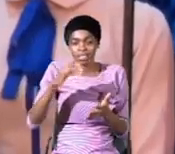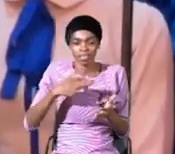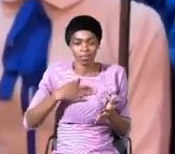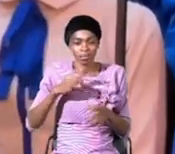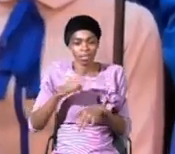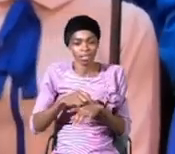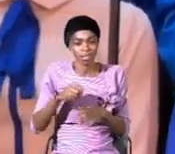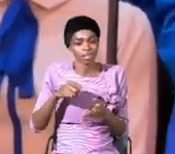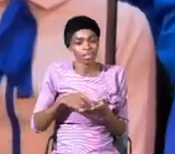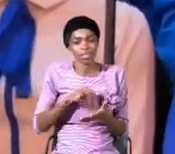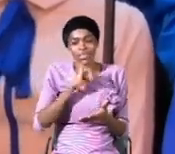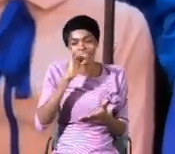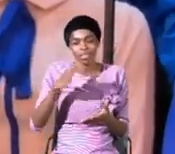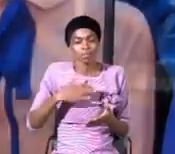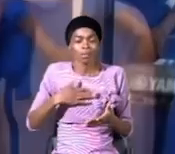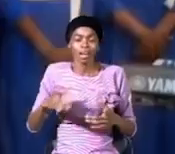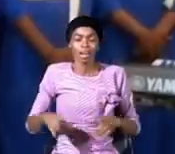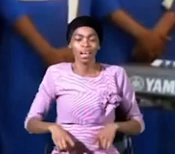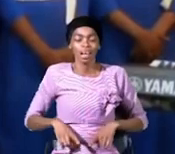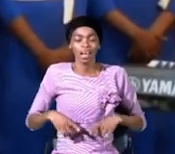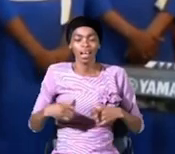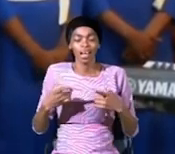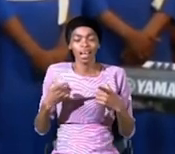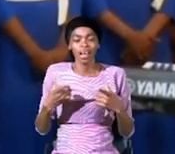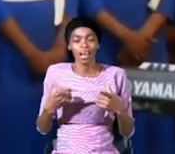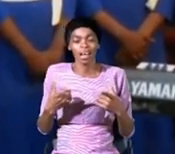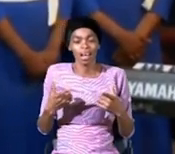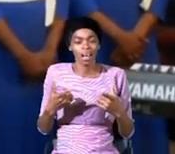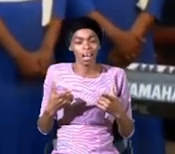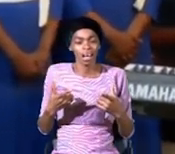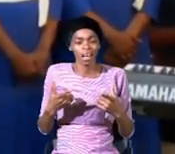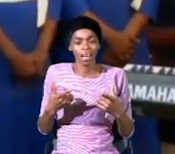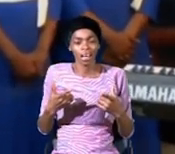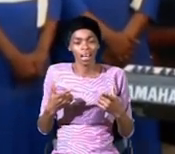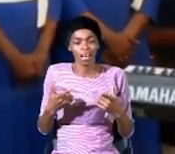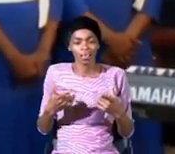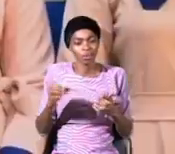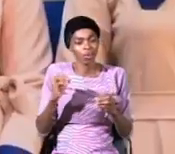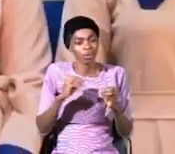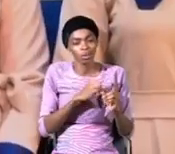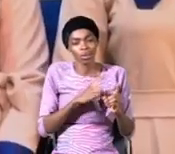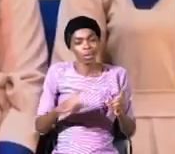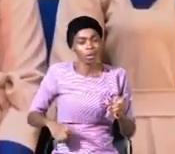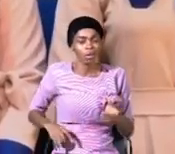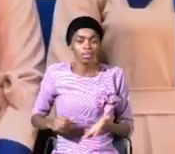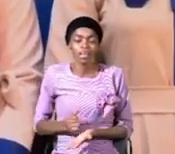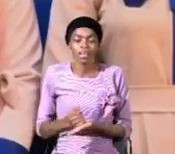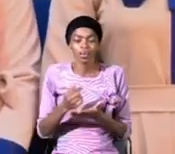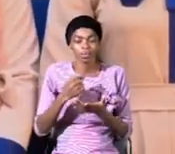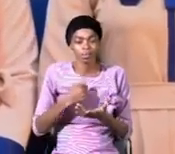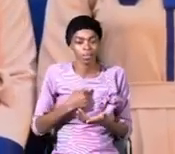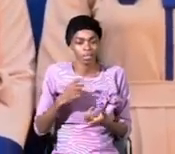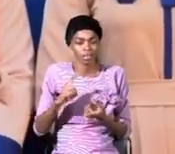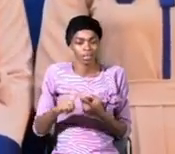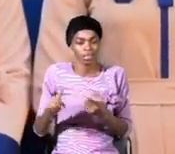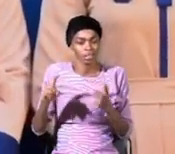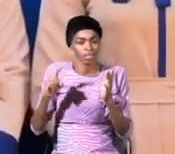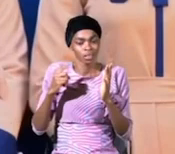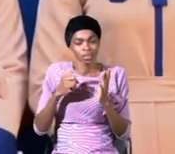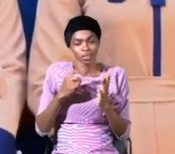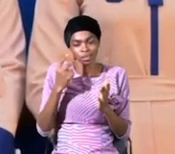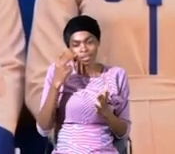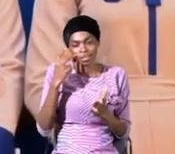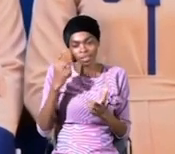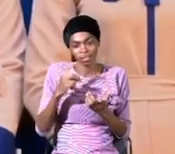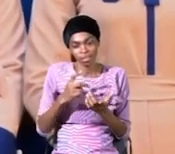time, this is my life. Oh Lord, help me to see.